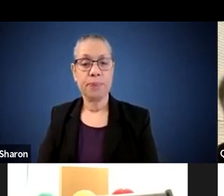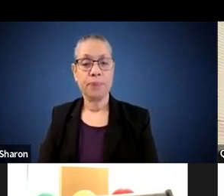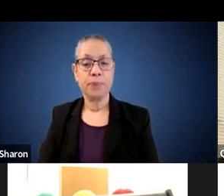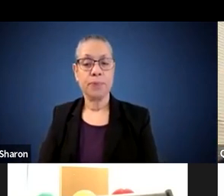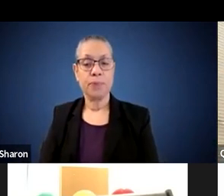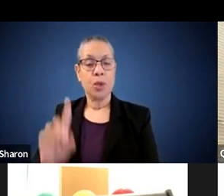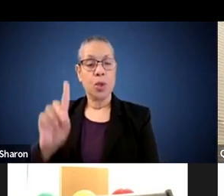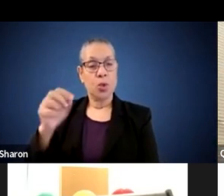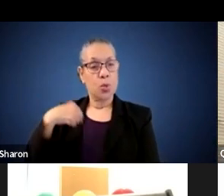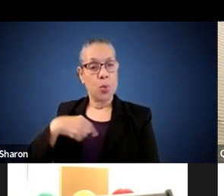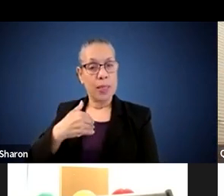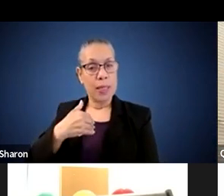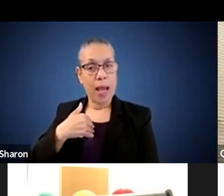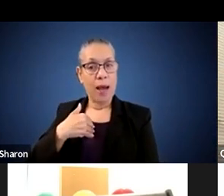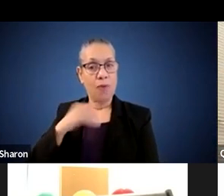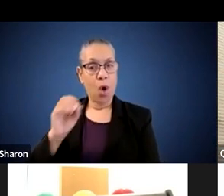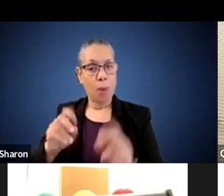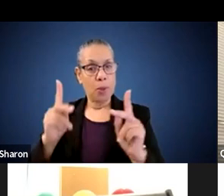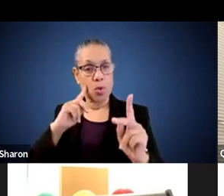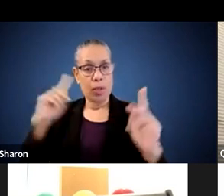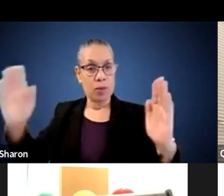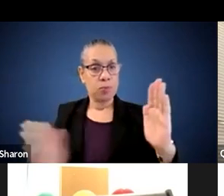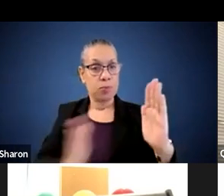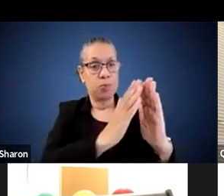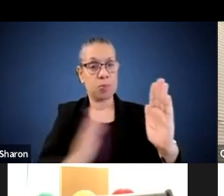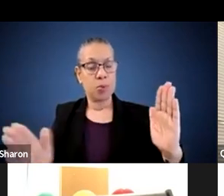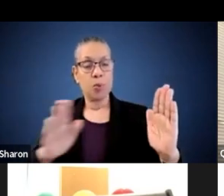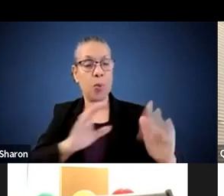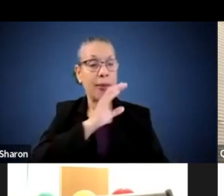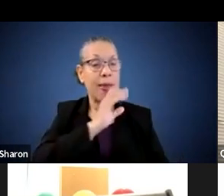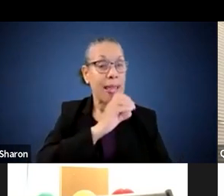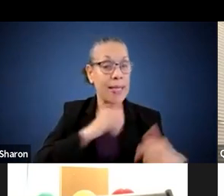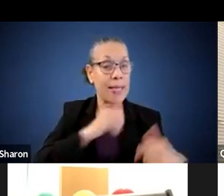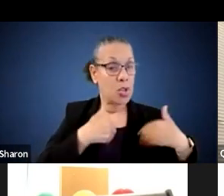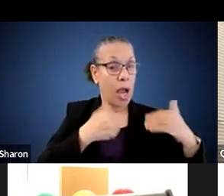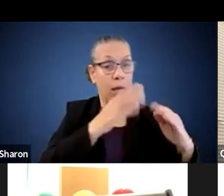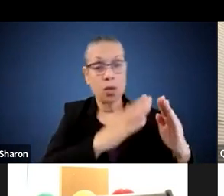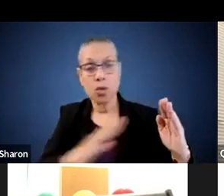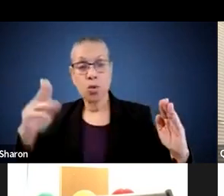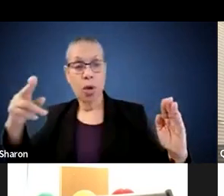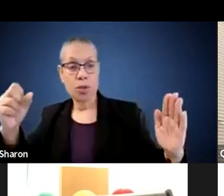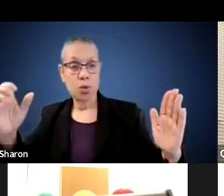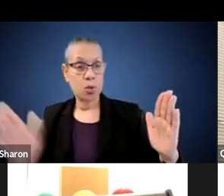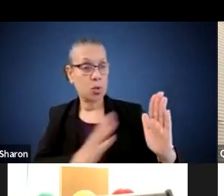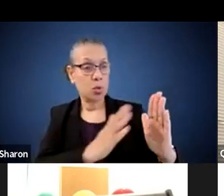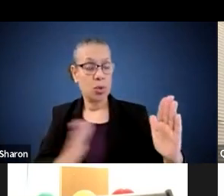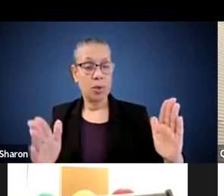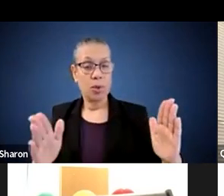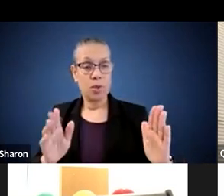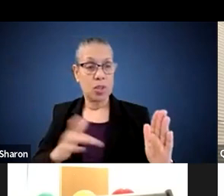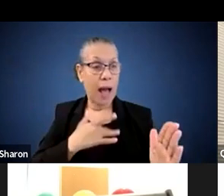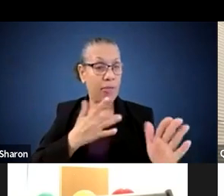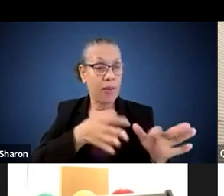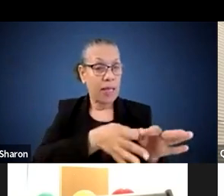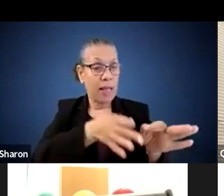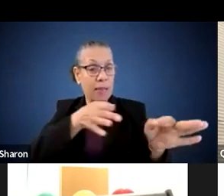across the full spectrum of our students ages and grades are there any points where there there may be lags or